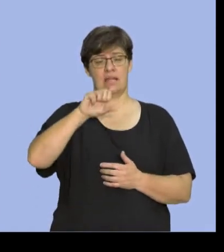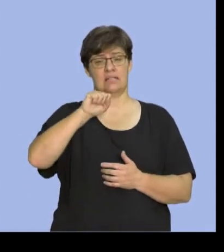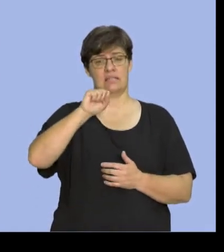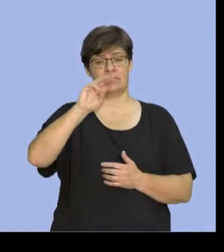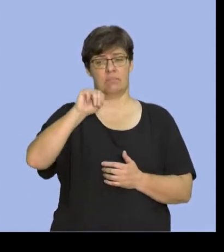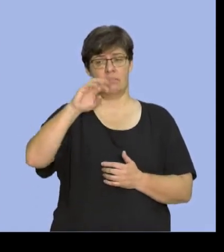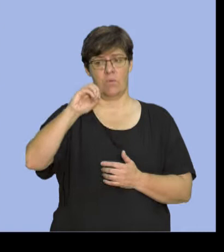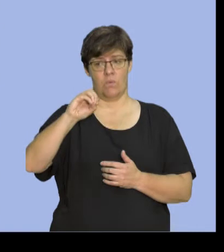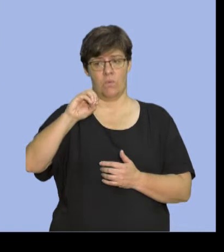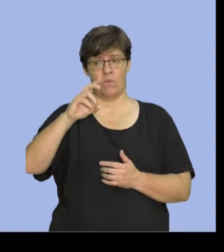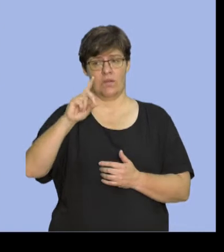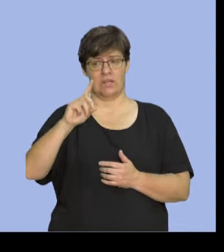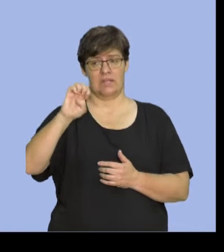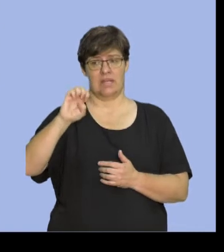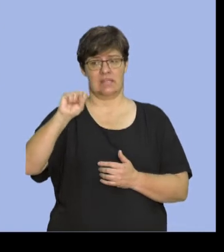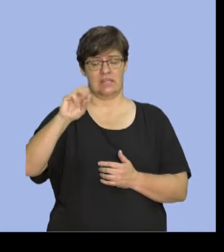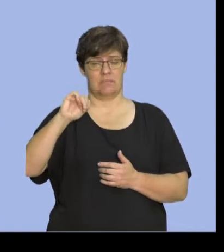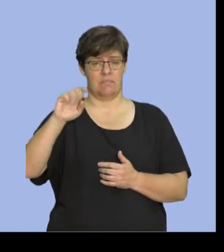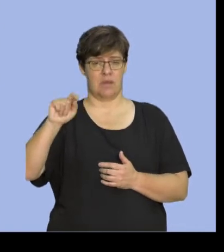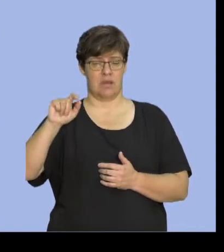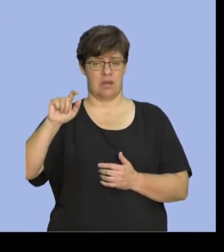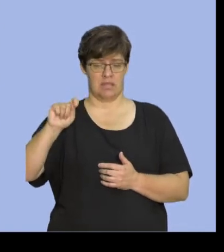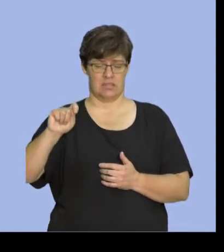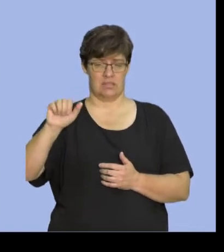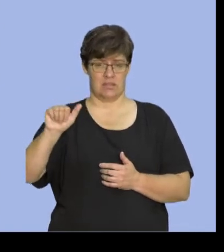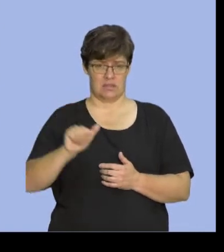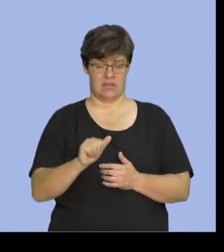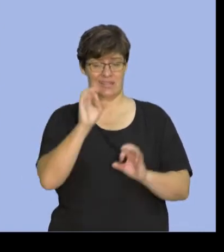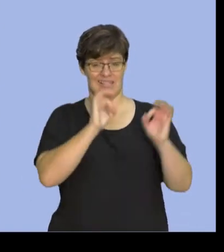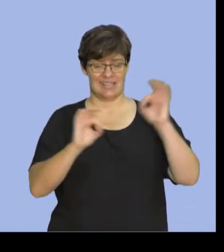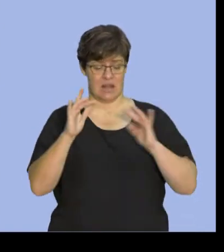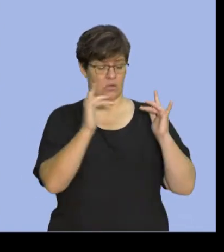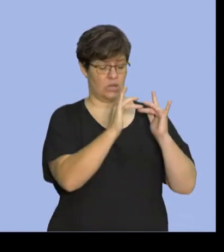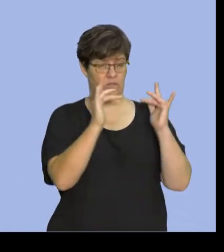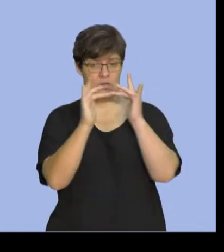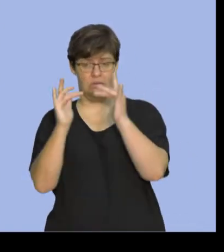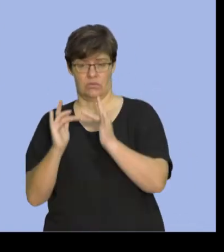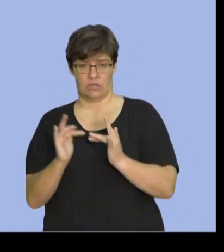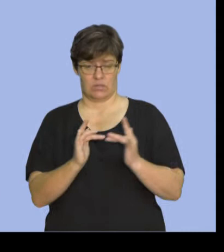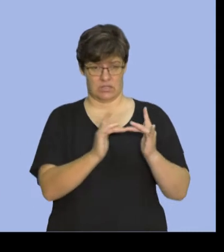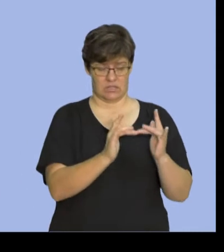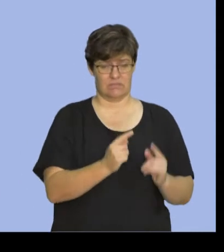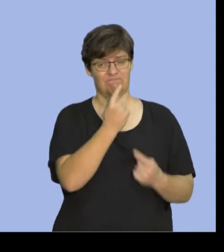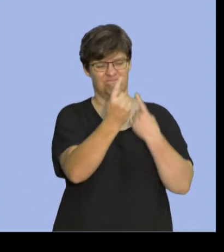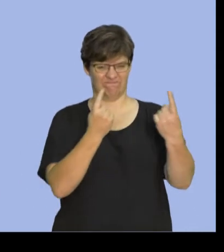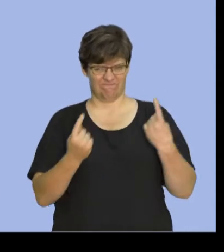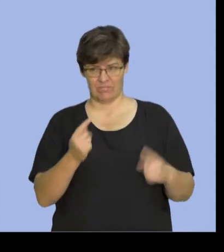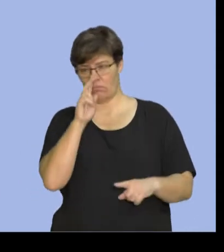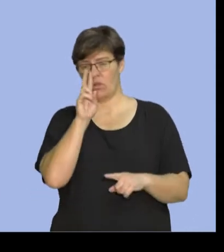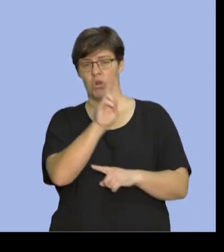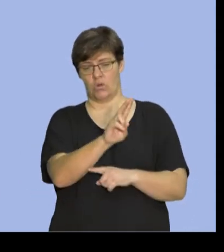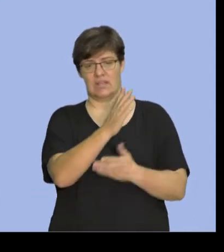plasmodesmata. Again, structures that allow cells to be connected. So we'll refer to these as we look at the different